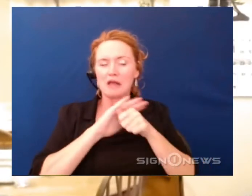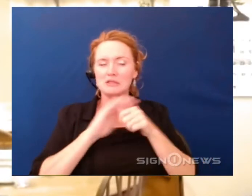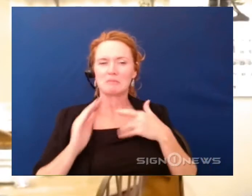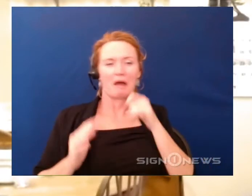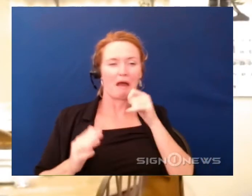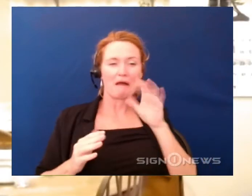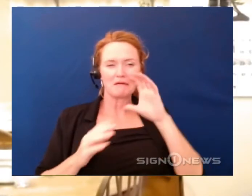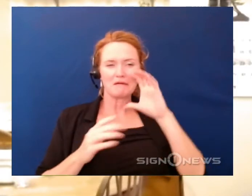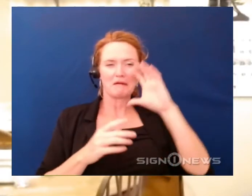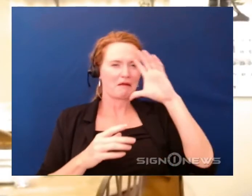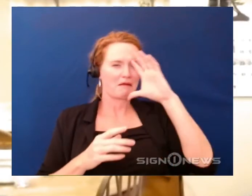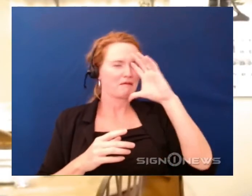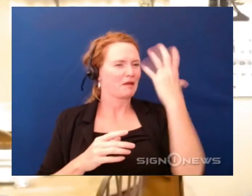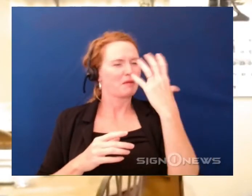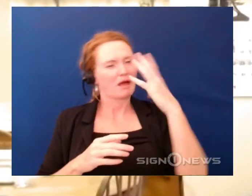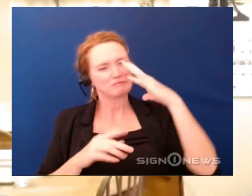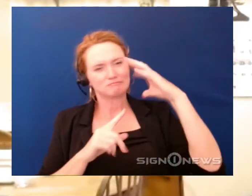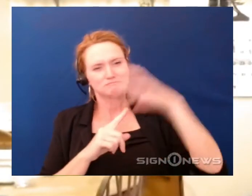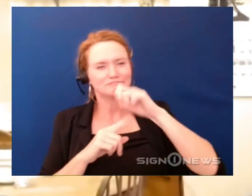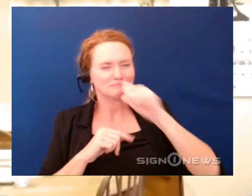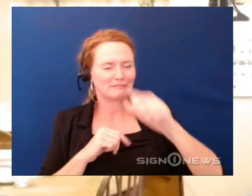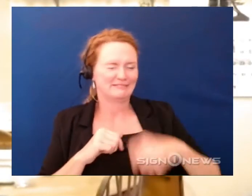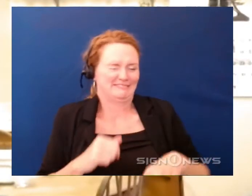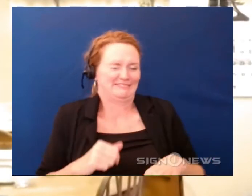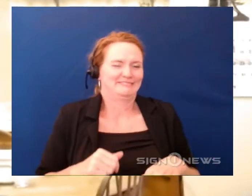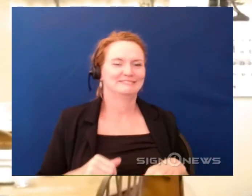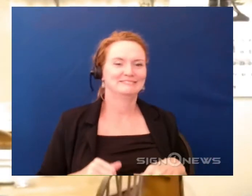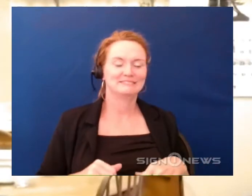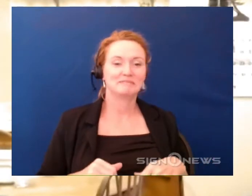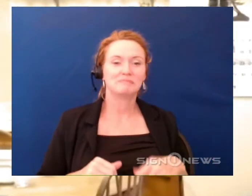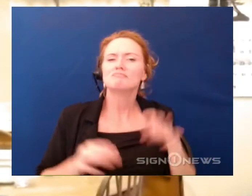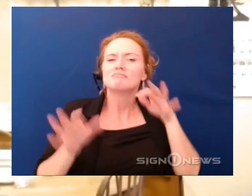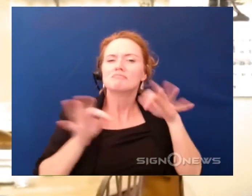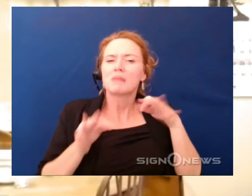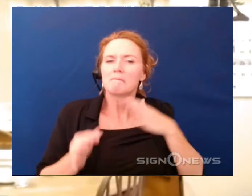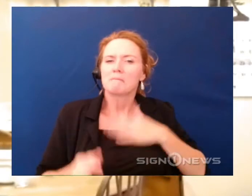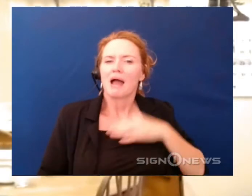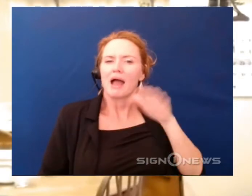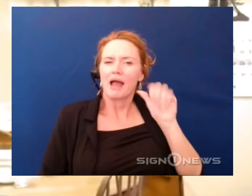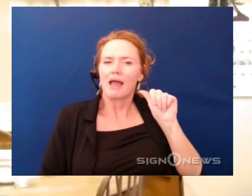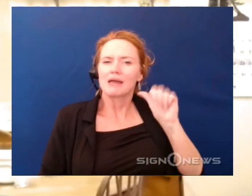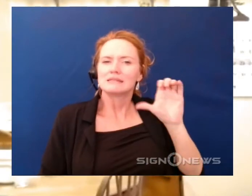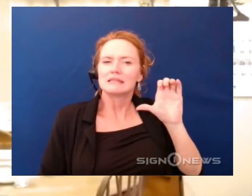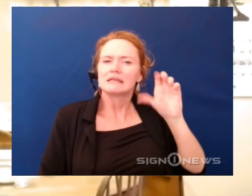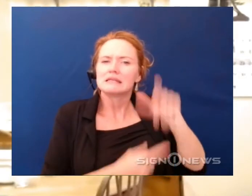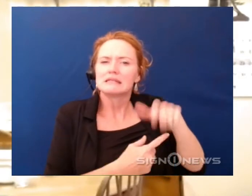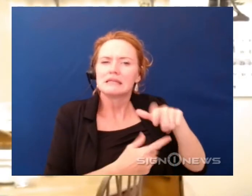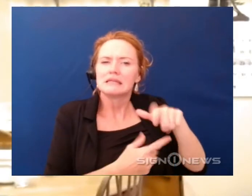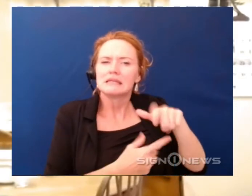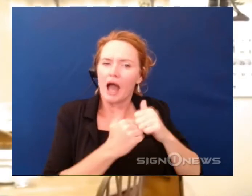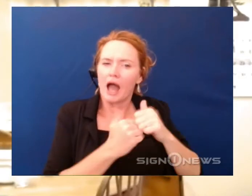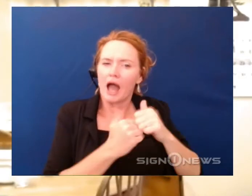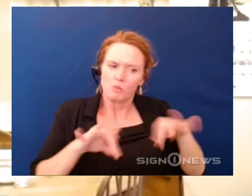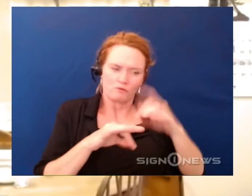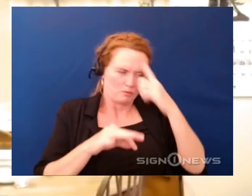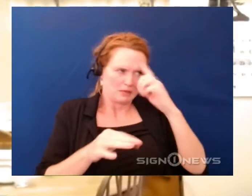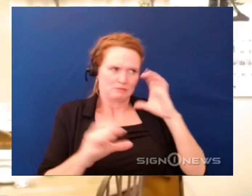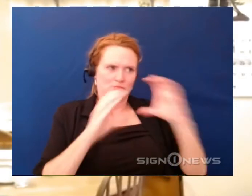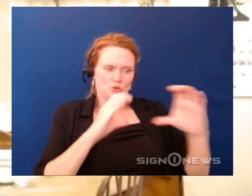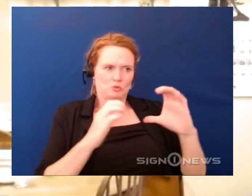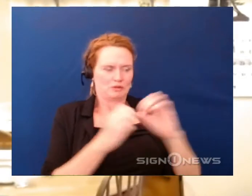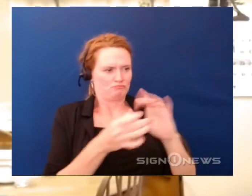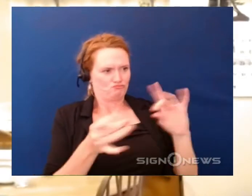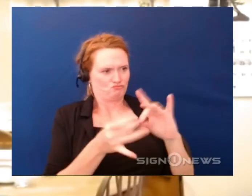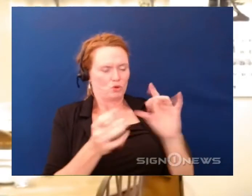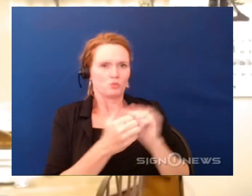I would like to give you a very quick overview of my AAC needs and how I always make sure to get my voice heard in a